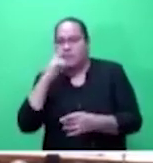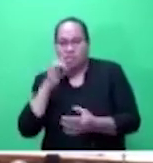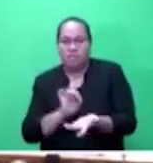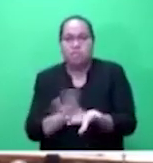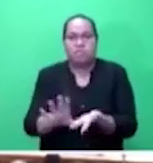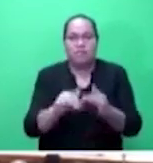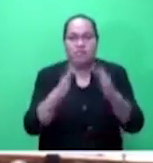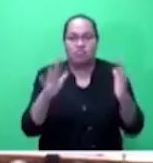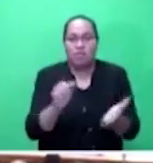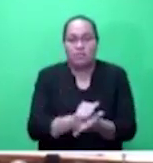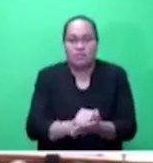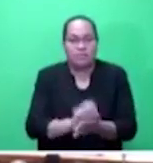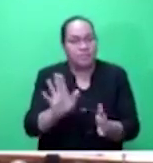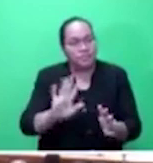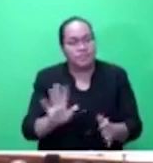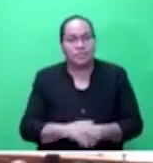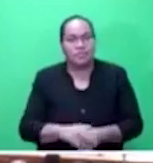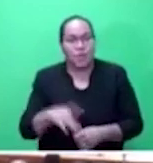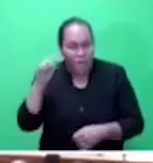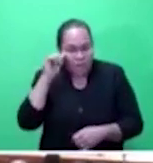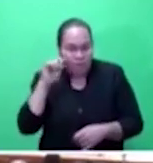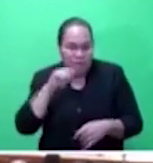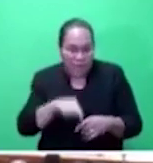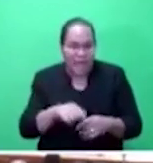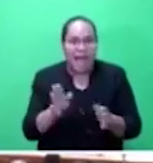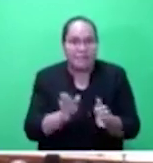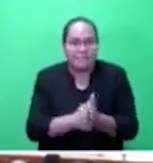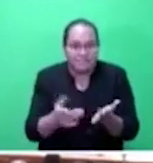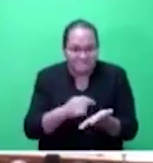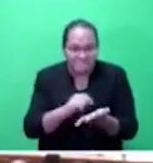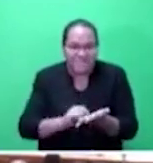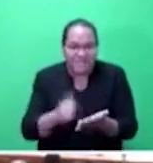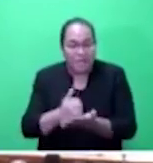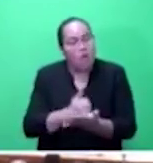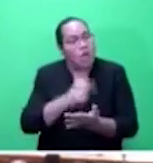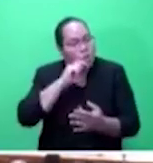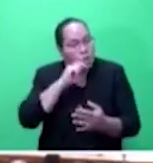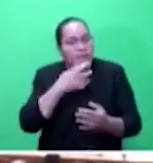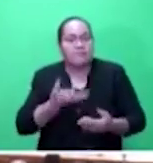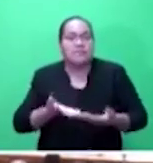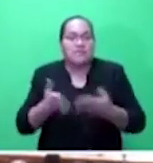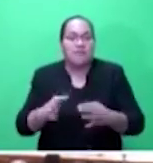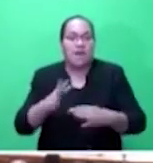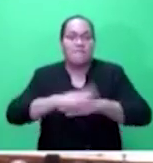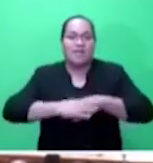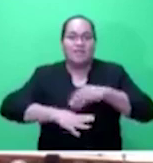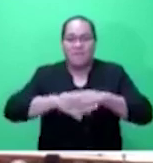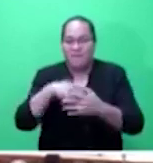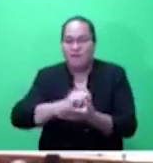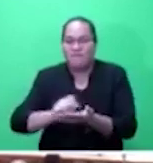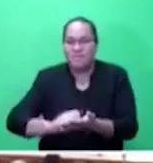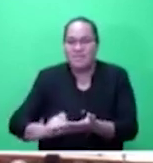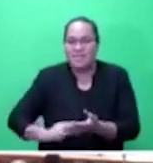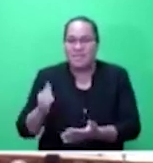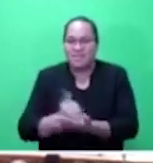that bookkeeping is going to be complicated by this crisis, we'll also be giving flexibility to businesses when it comes to filing paperwork,